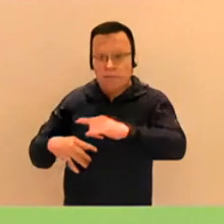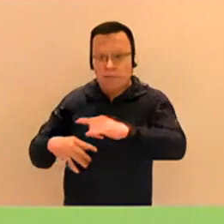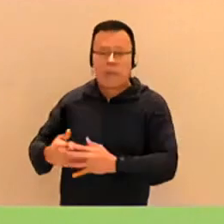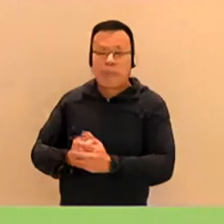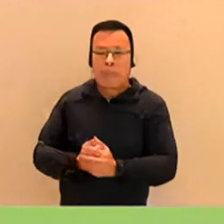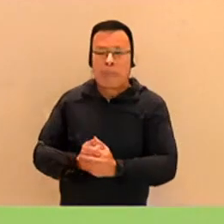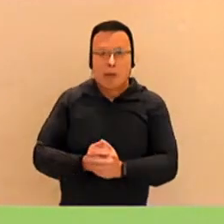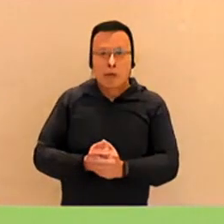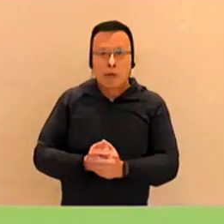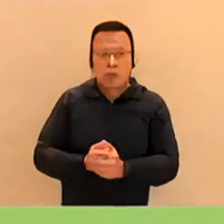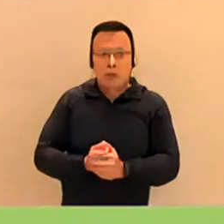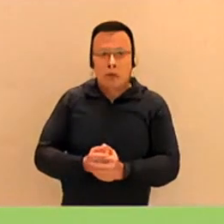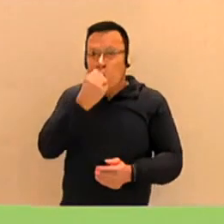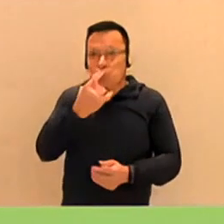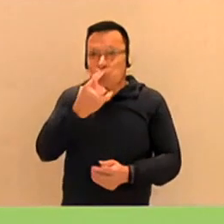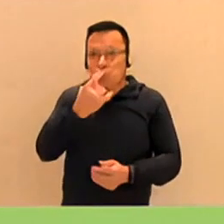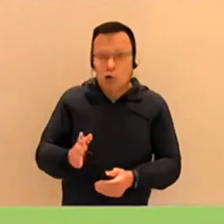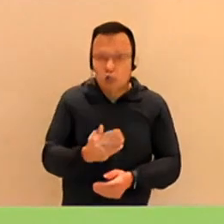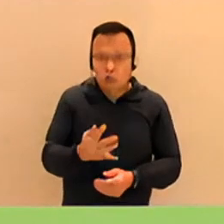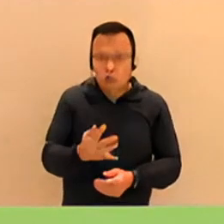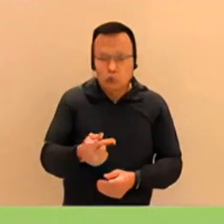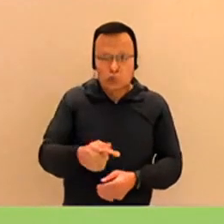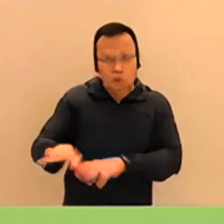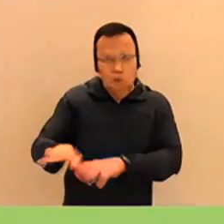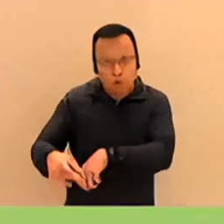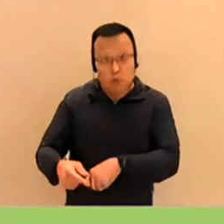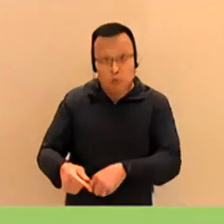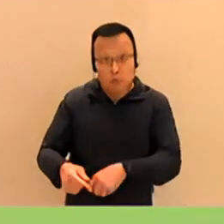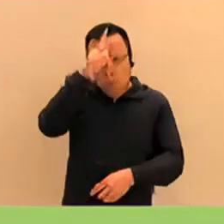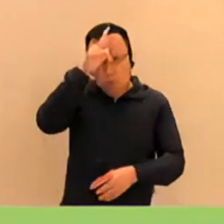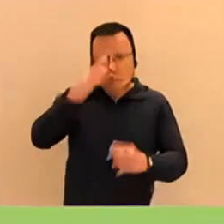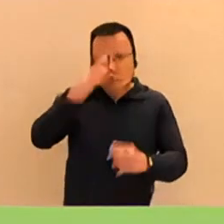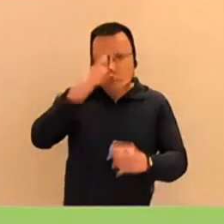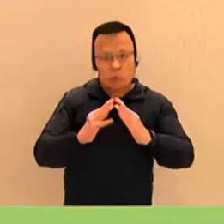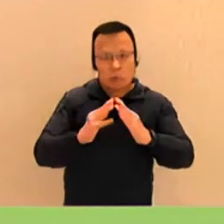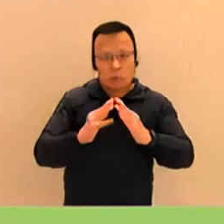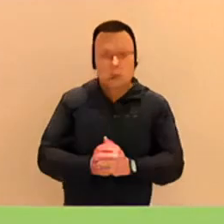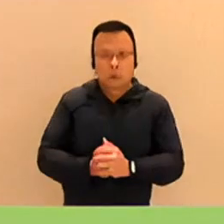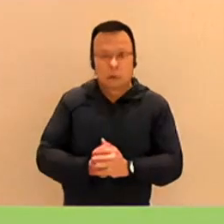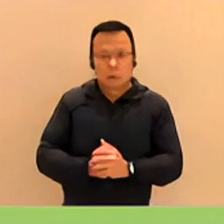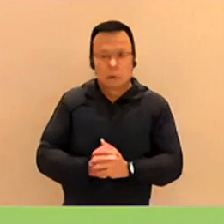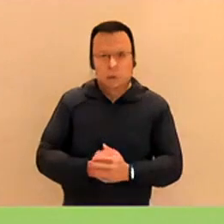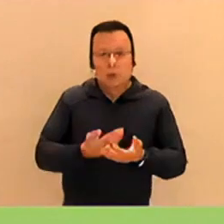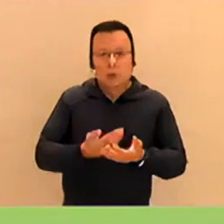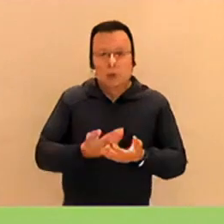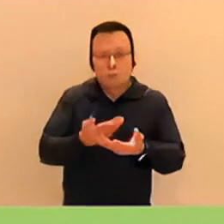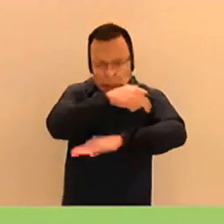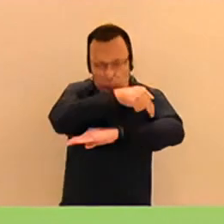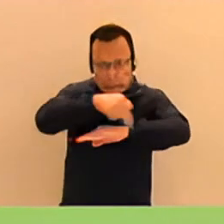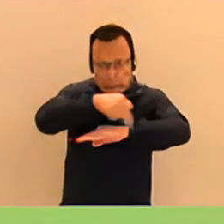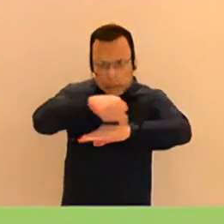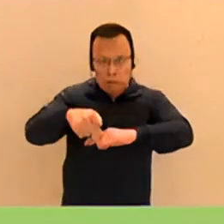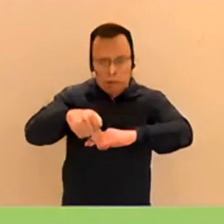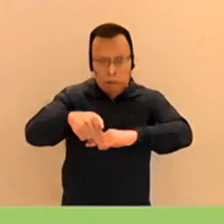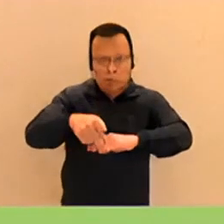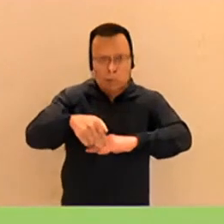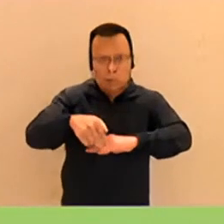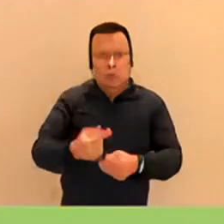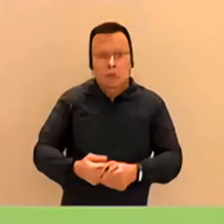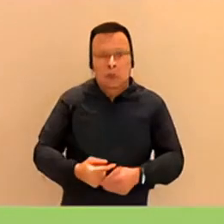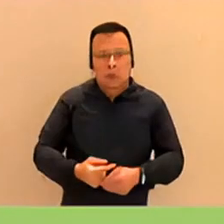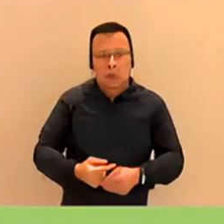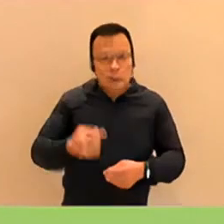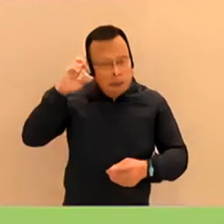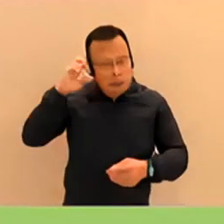Fisheries and Conservation Department, has commissioned a strategic study on development of a wetland conservation